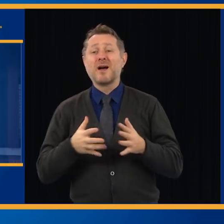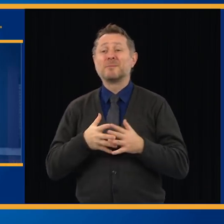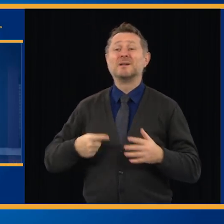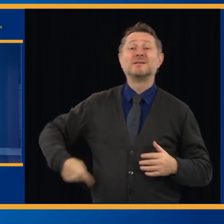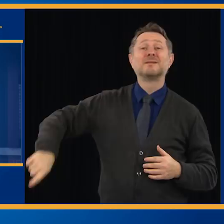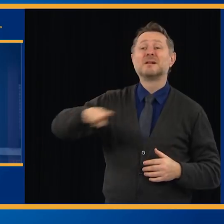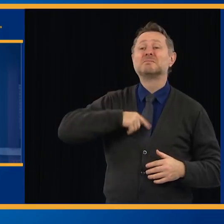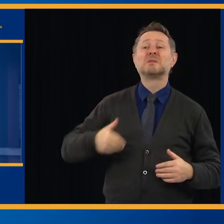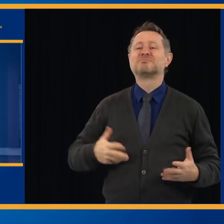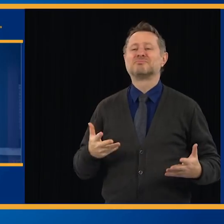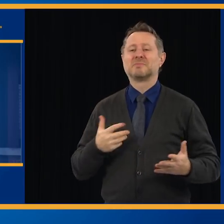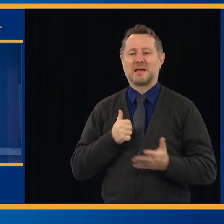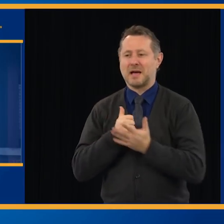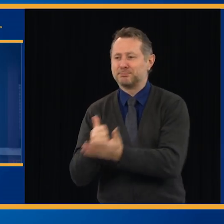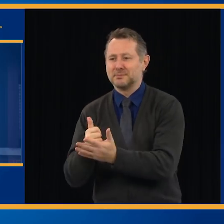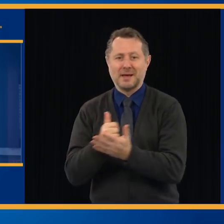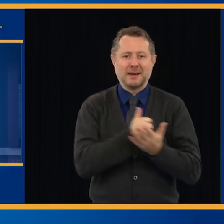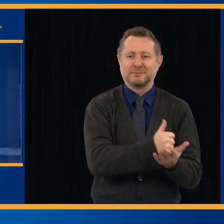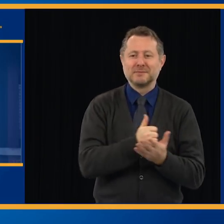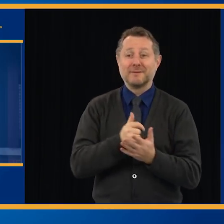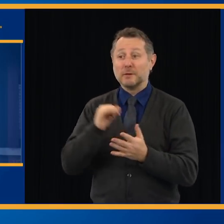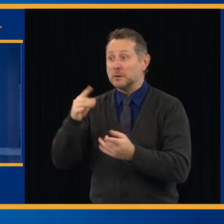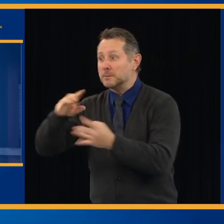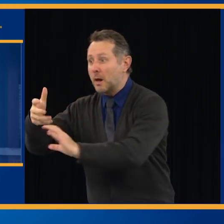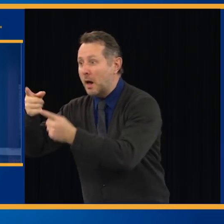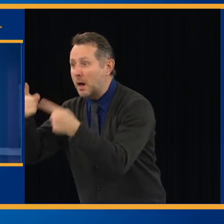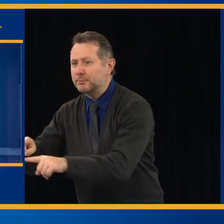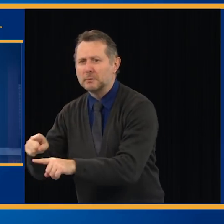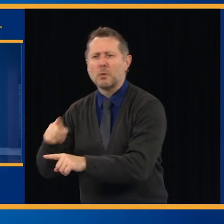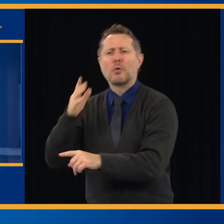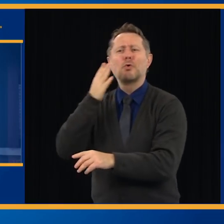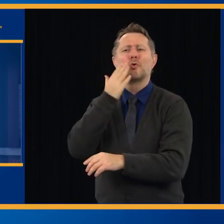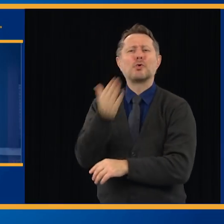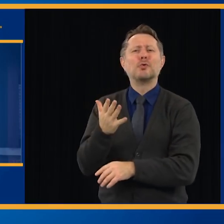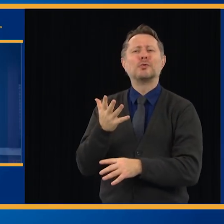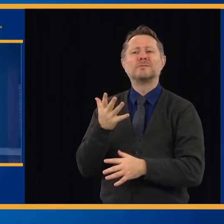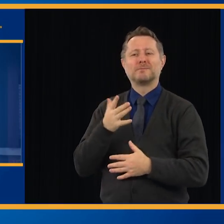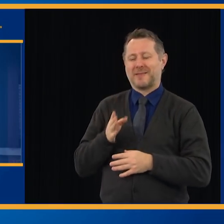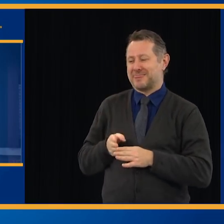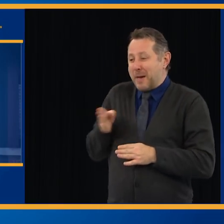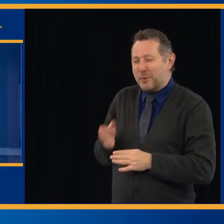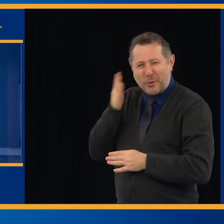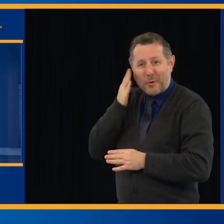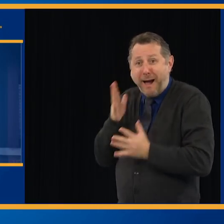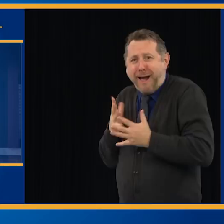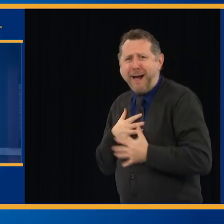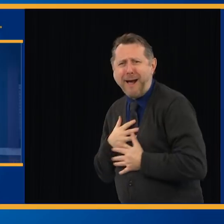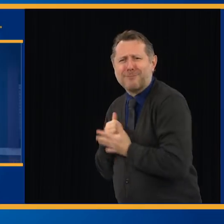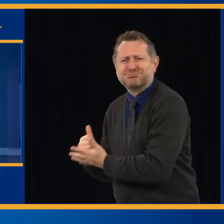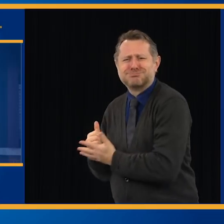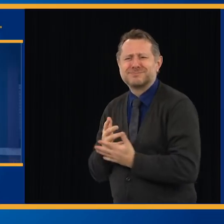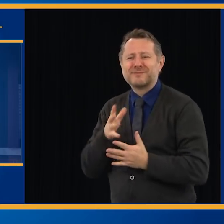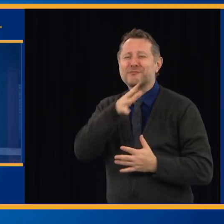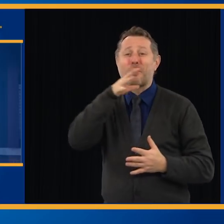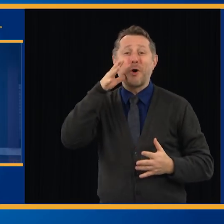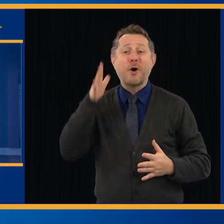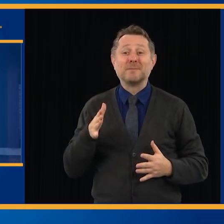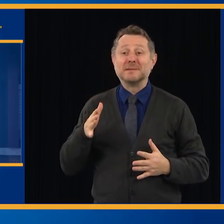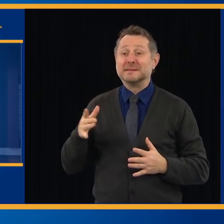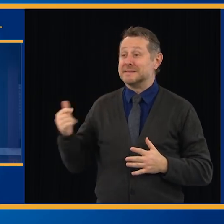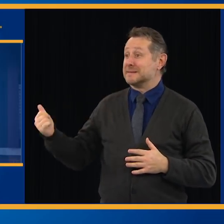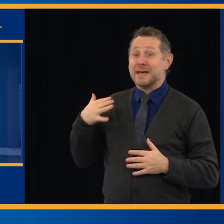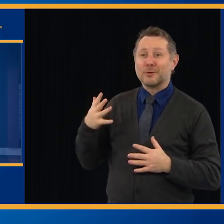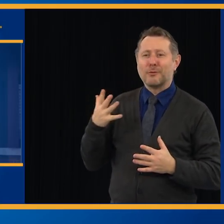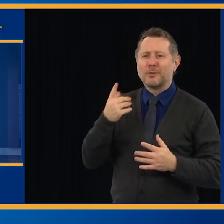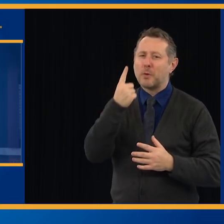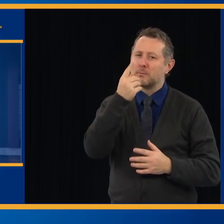in crisis. The American instinct is to be good neighbors. The American instinct was the farmer who sent me the one mask